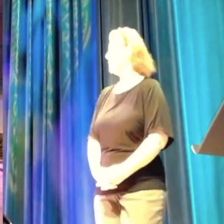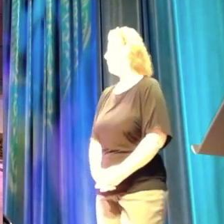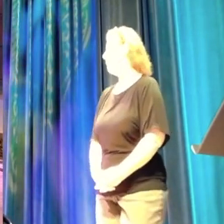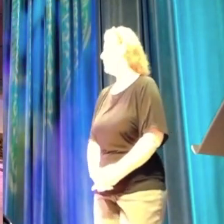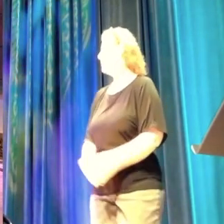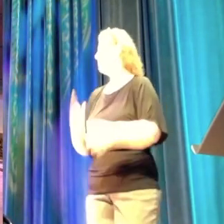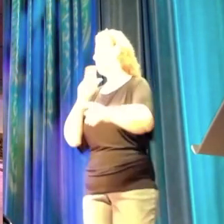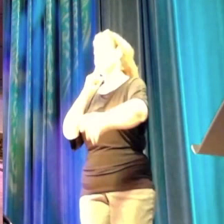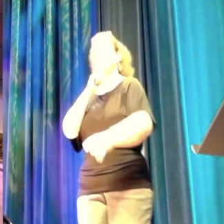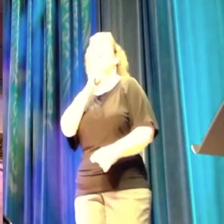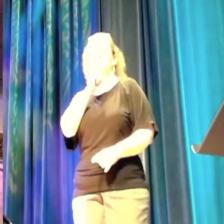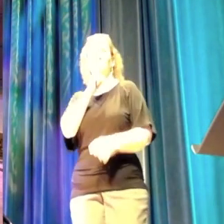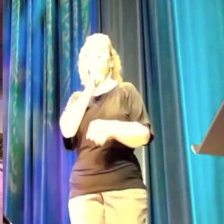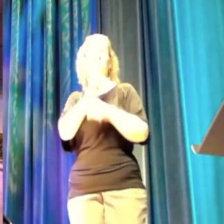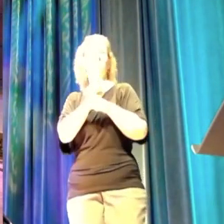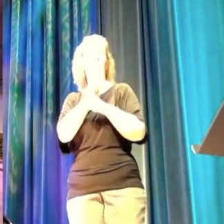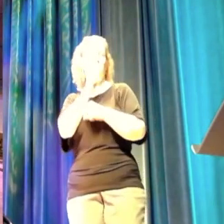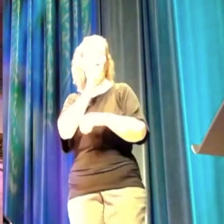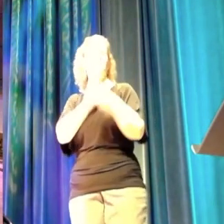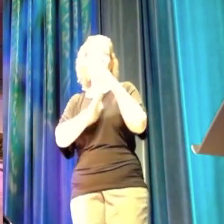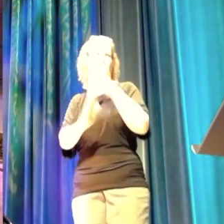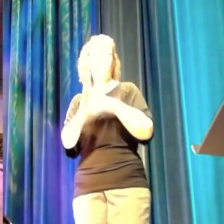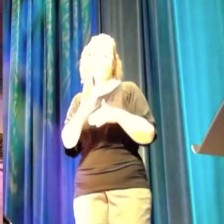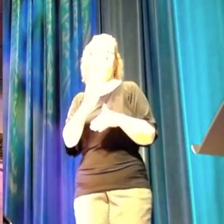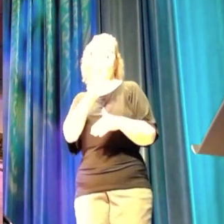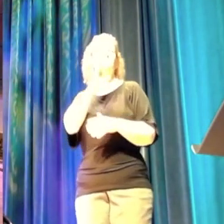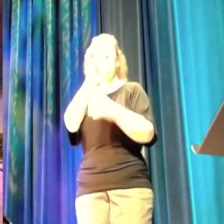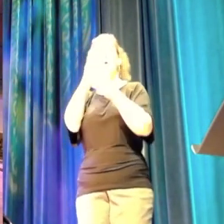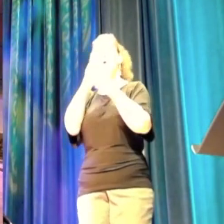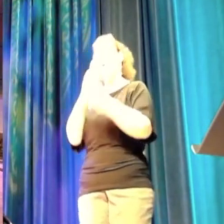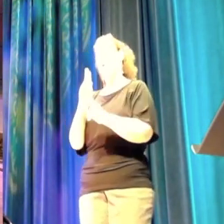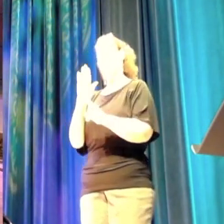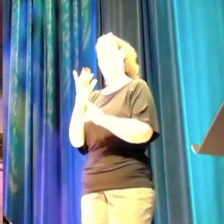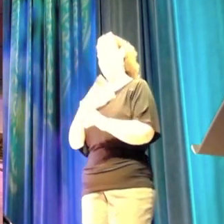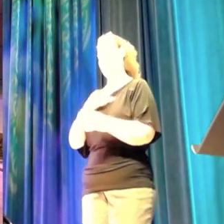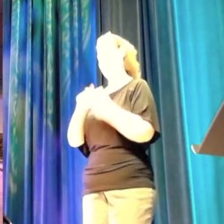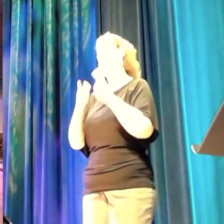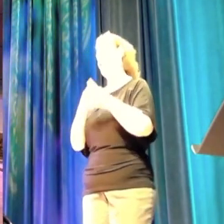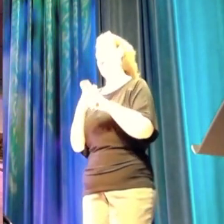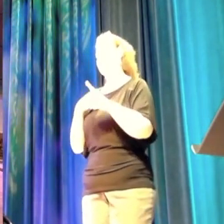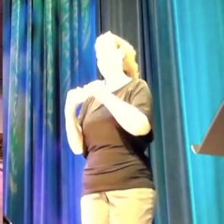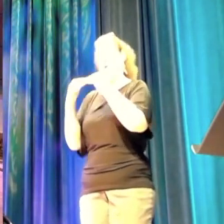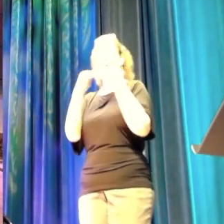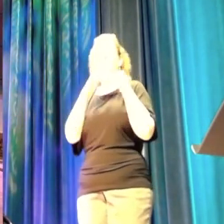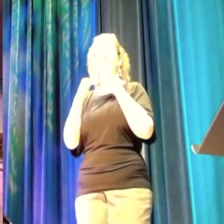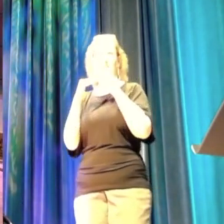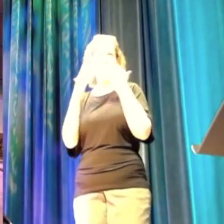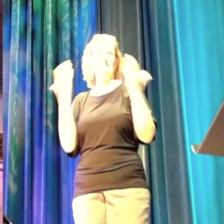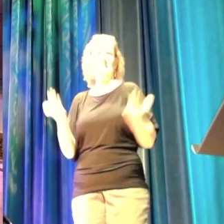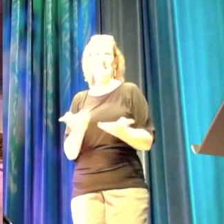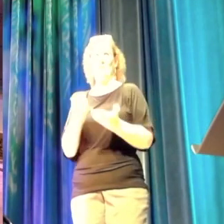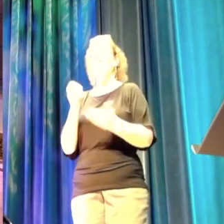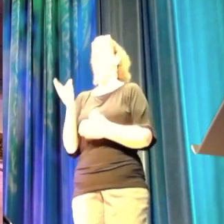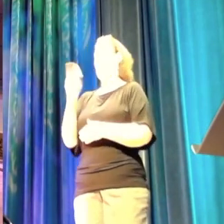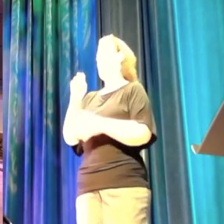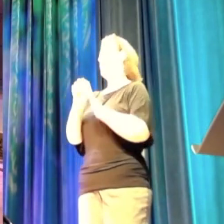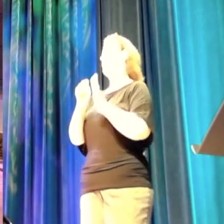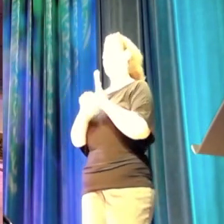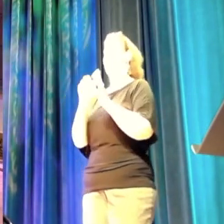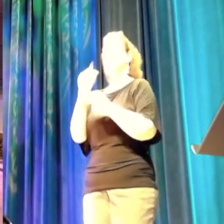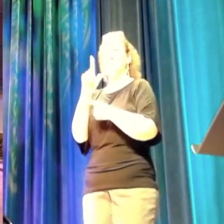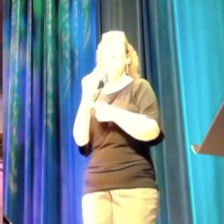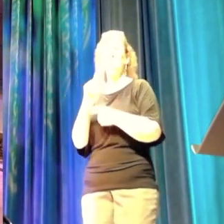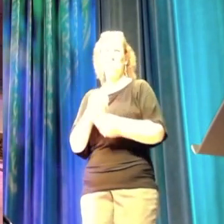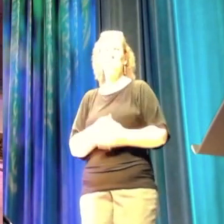Just truly humbled to be honored by my friends and colleagues here in our own state of Alabama.